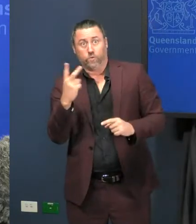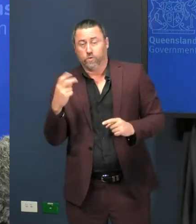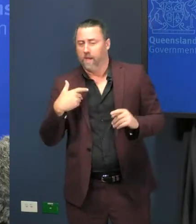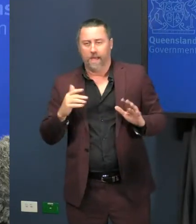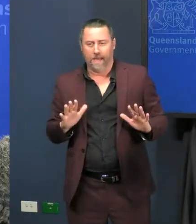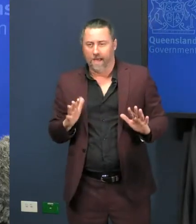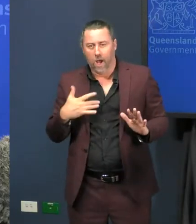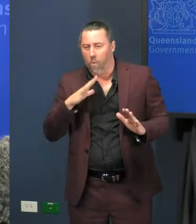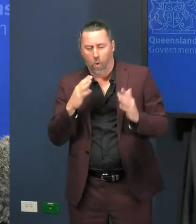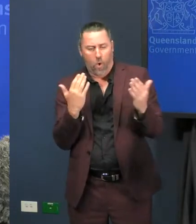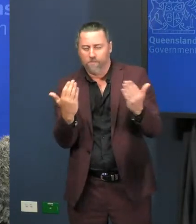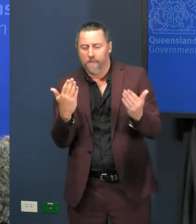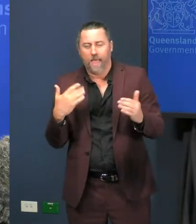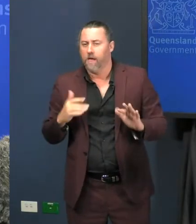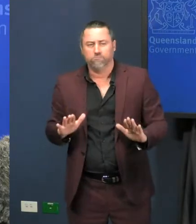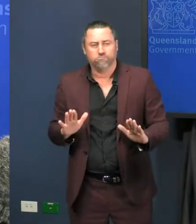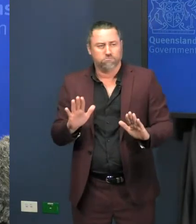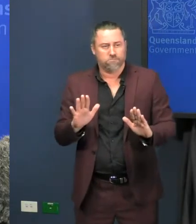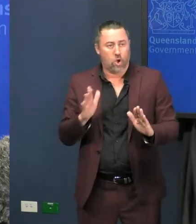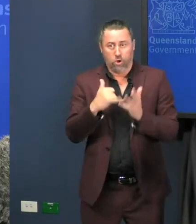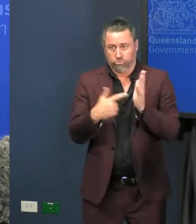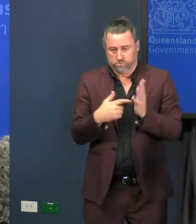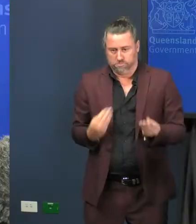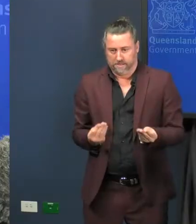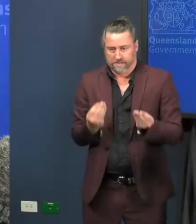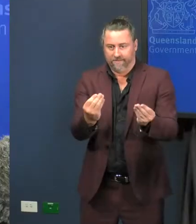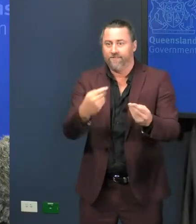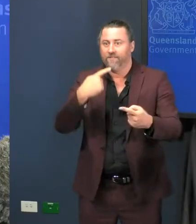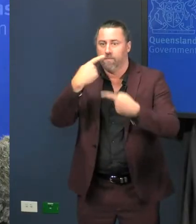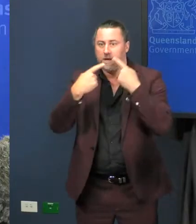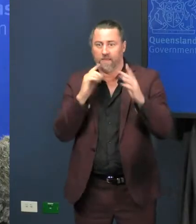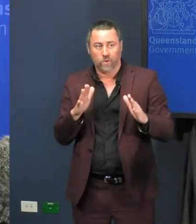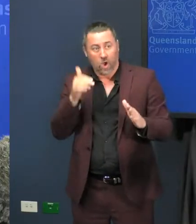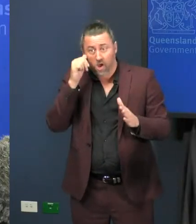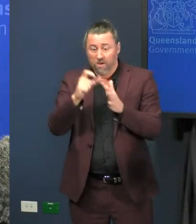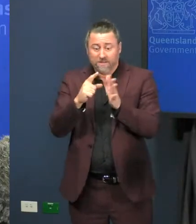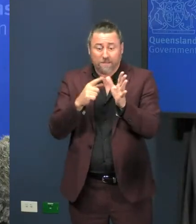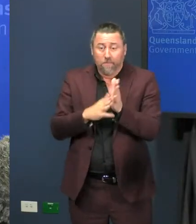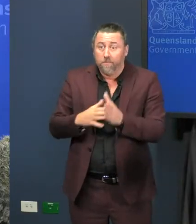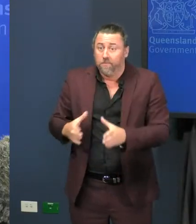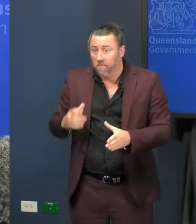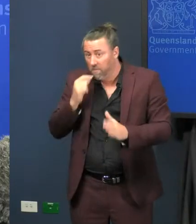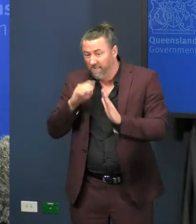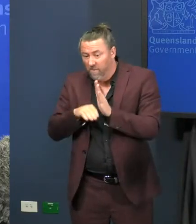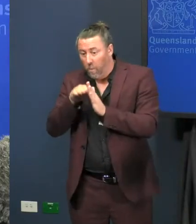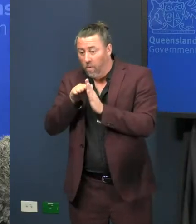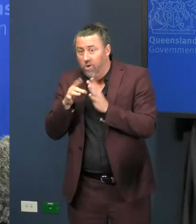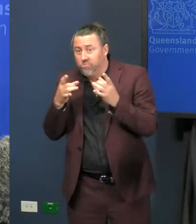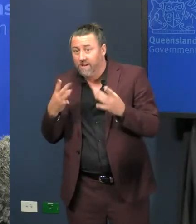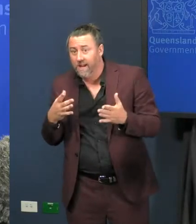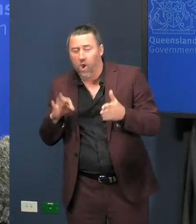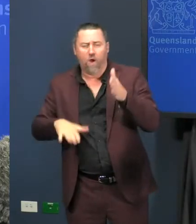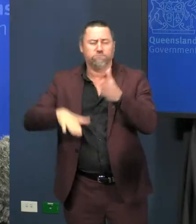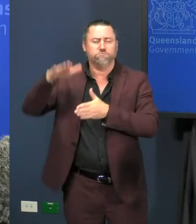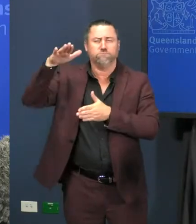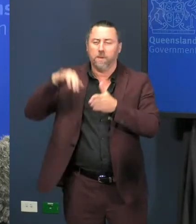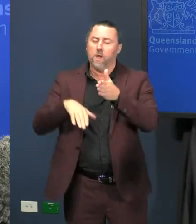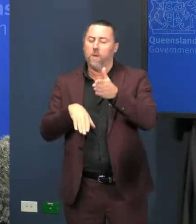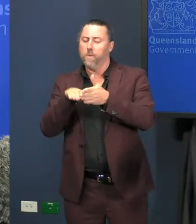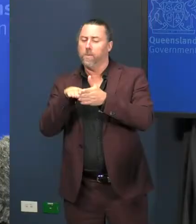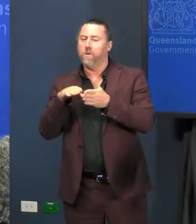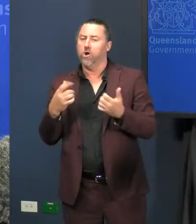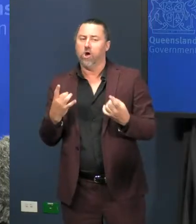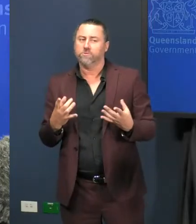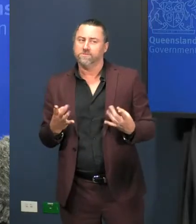the information as it comes to hand. But the catchments are full, and that's why we're just